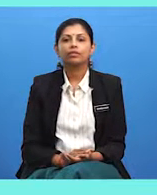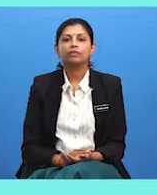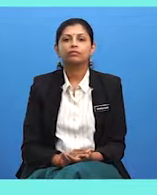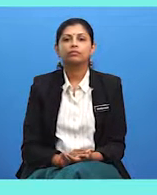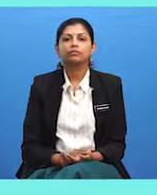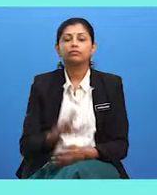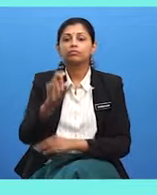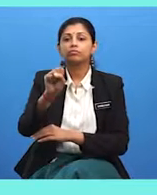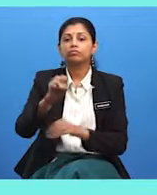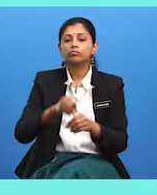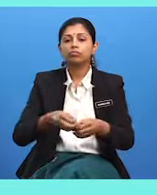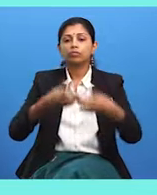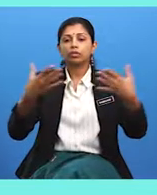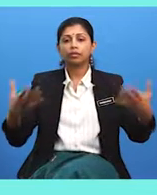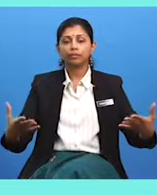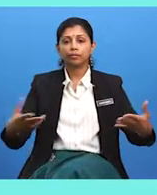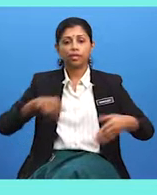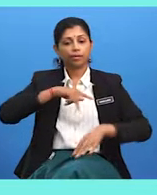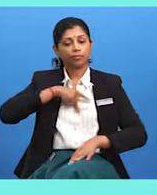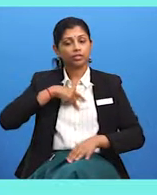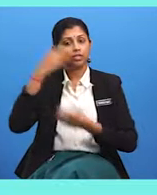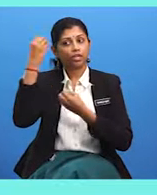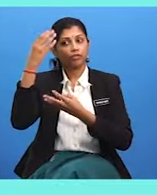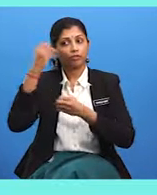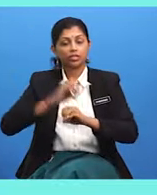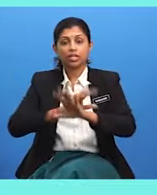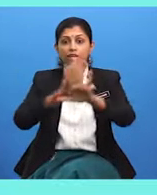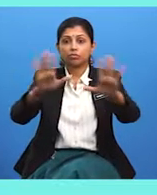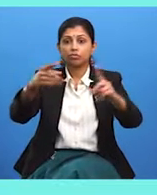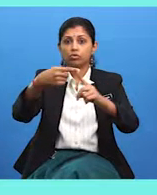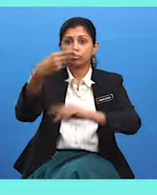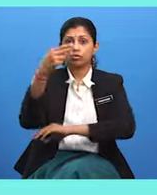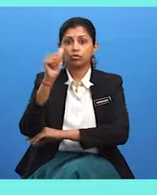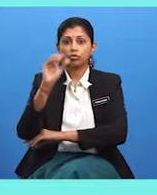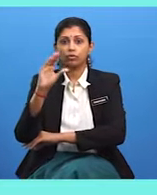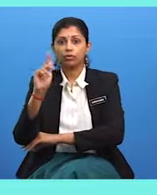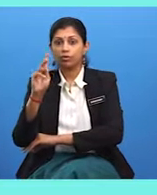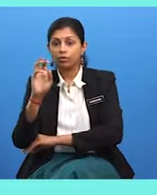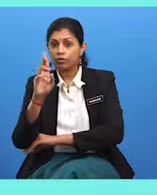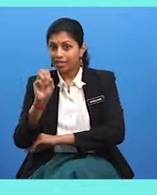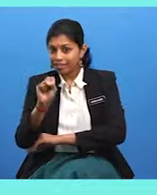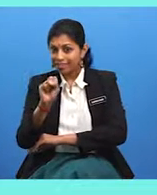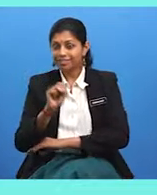their personal information exposed to hackers each year.